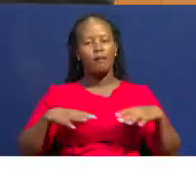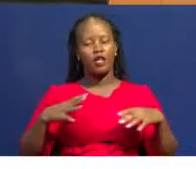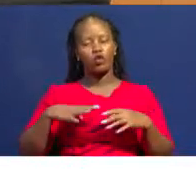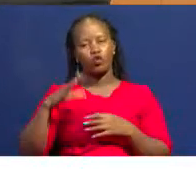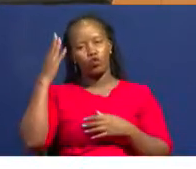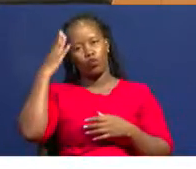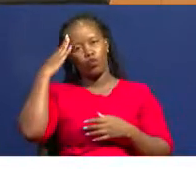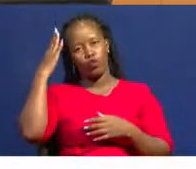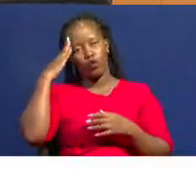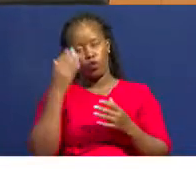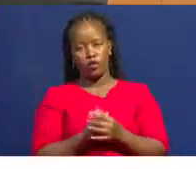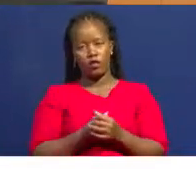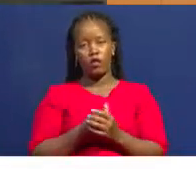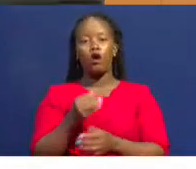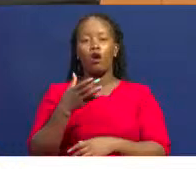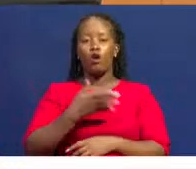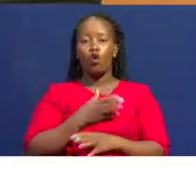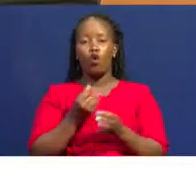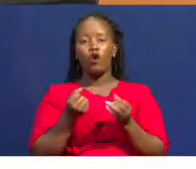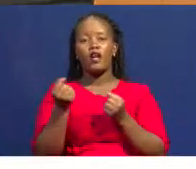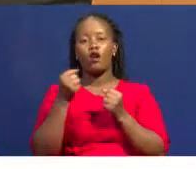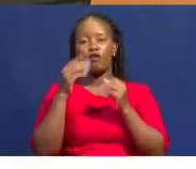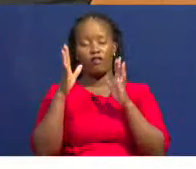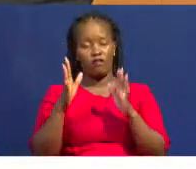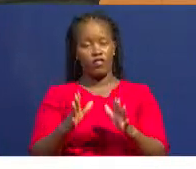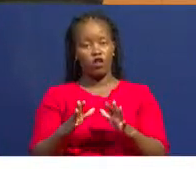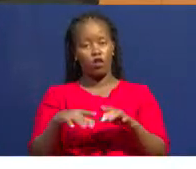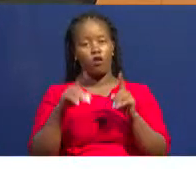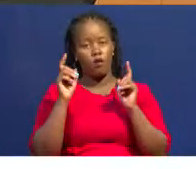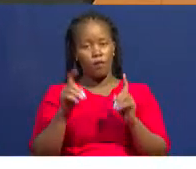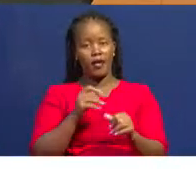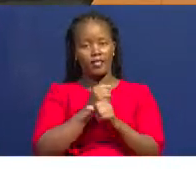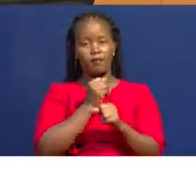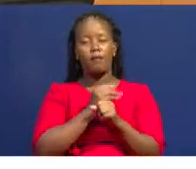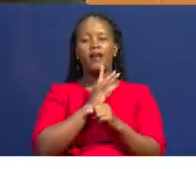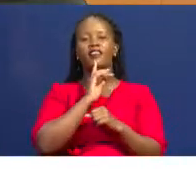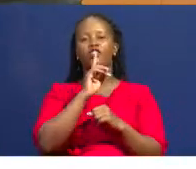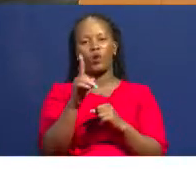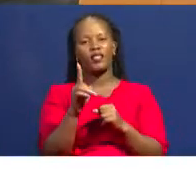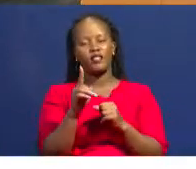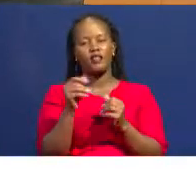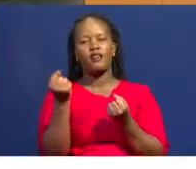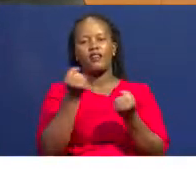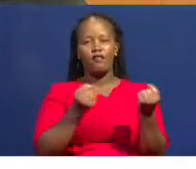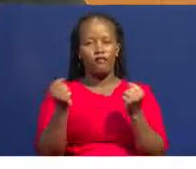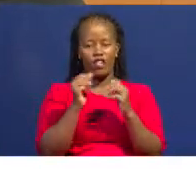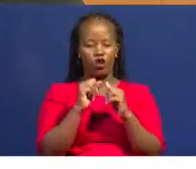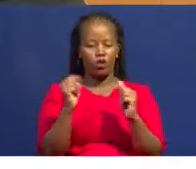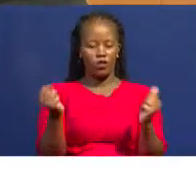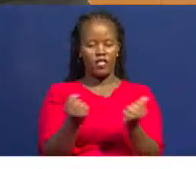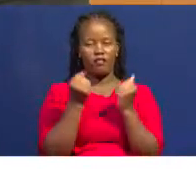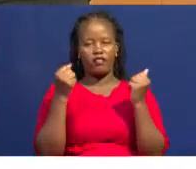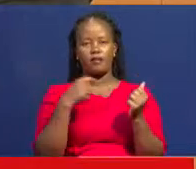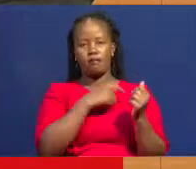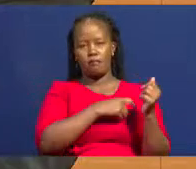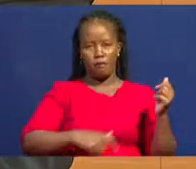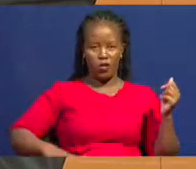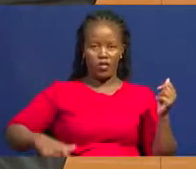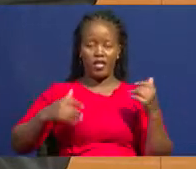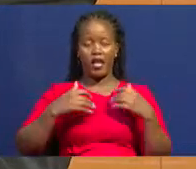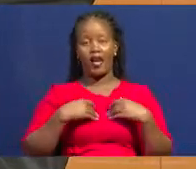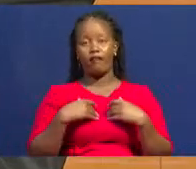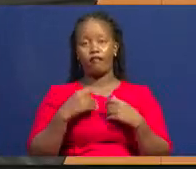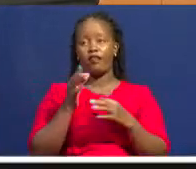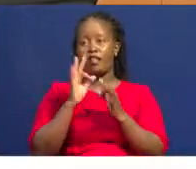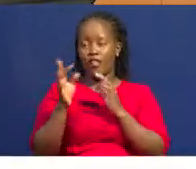first thing, he must make sure that his vehicle is properly inspected. That vehicle has safety belts, because the police, if they discover you don't have that